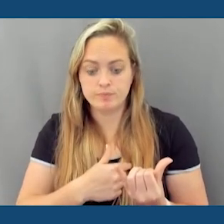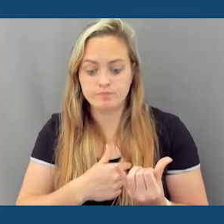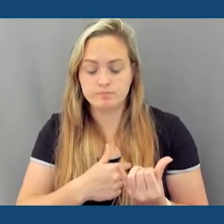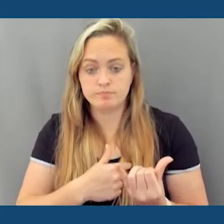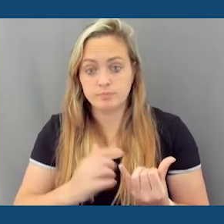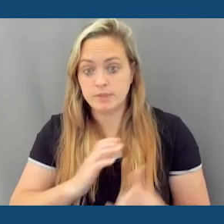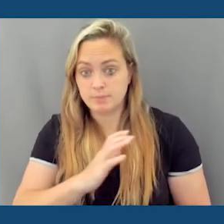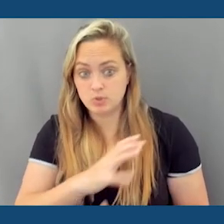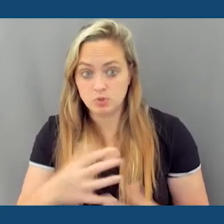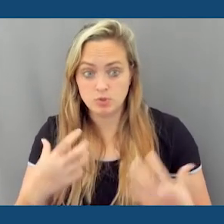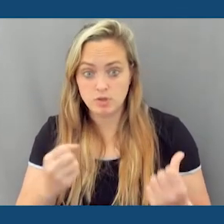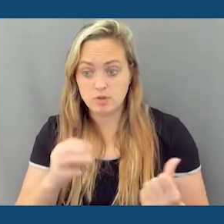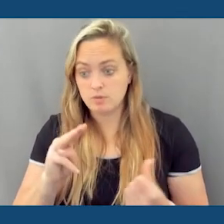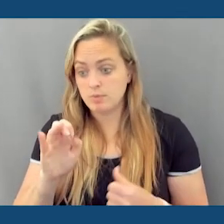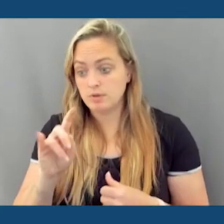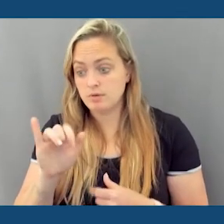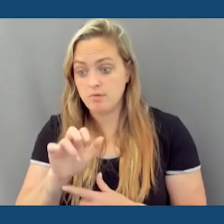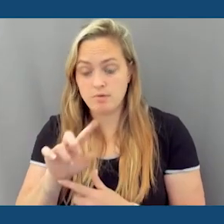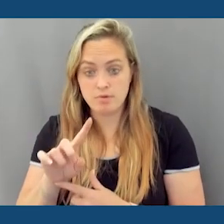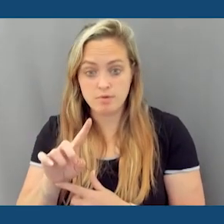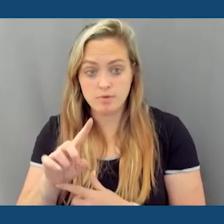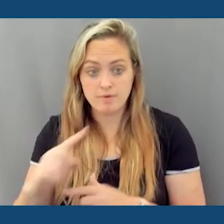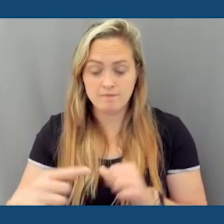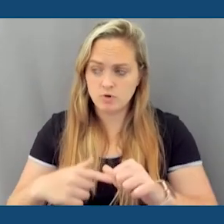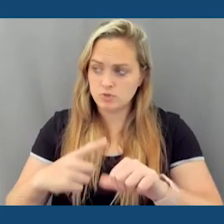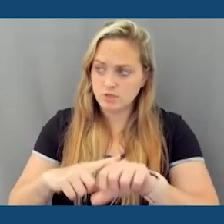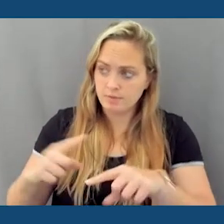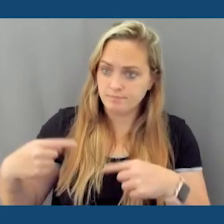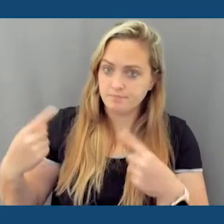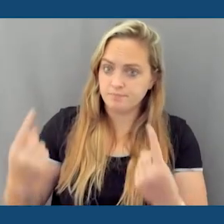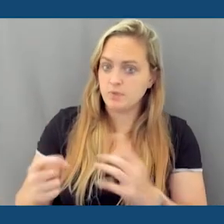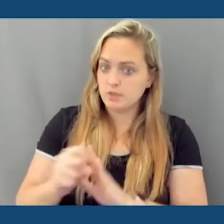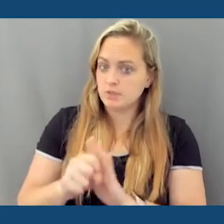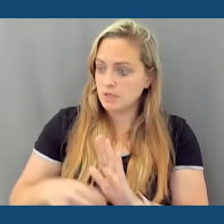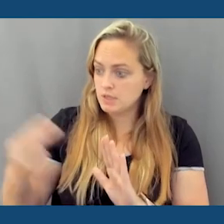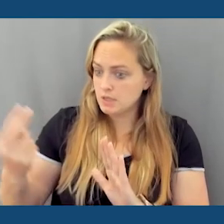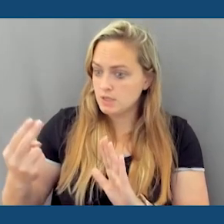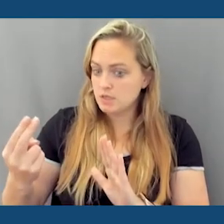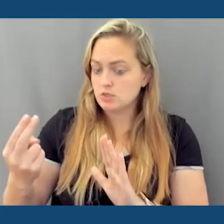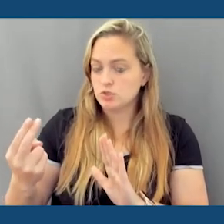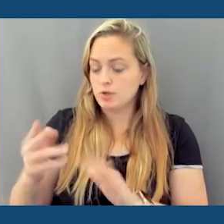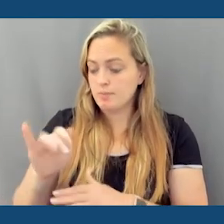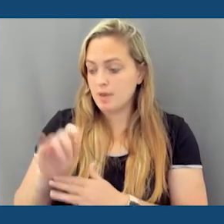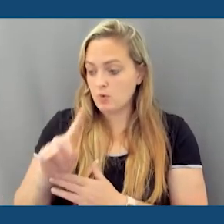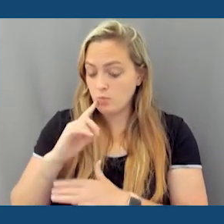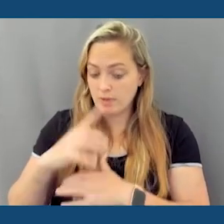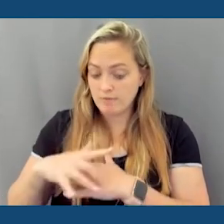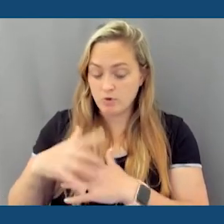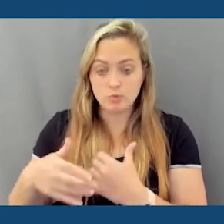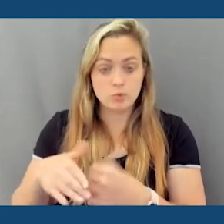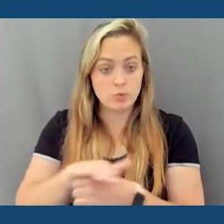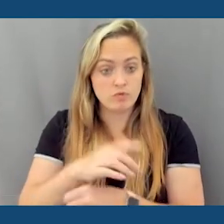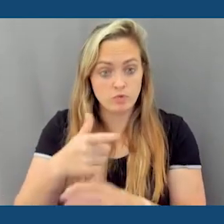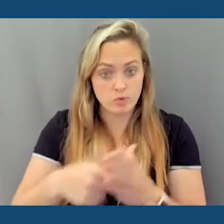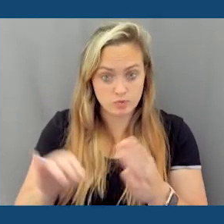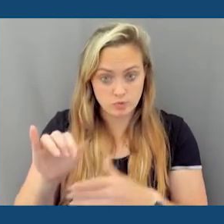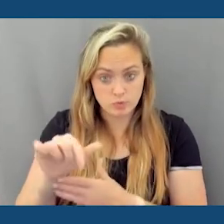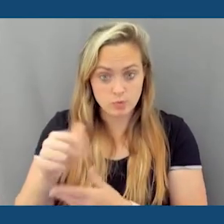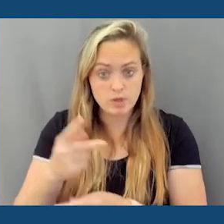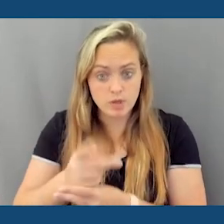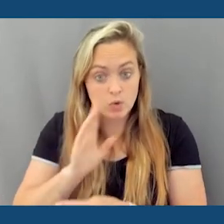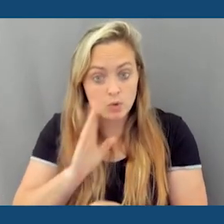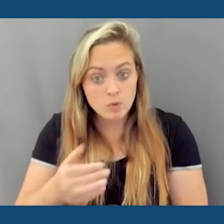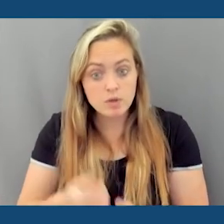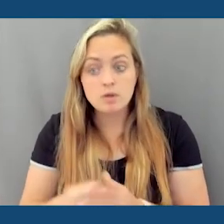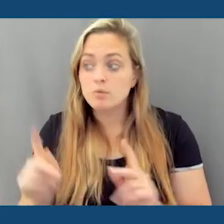of Health, McDonald, is first time ever in our state's history making Medicaid available to cover the cost of doula care. These are people